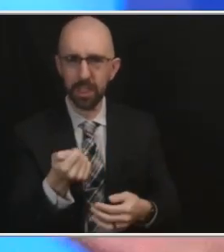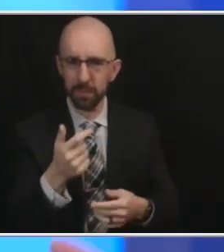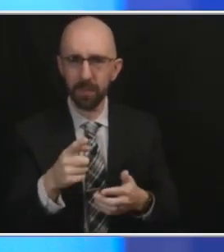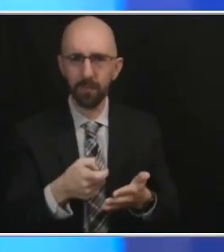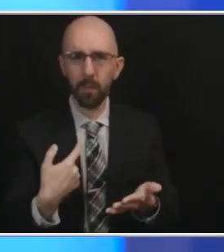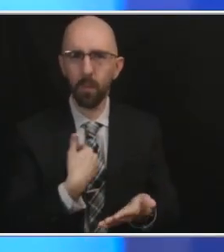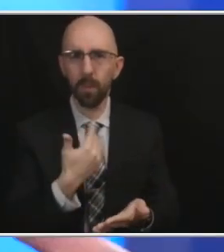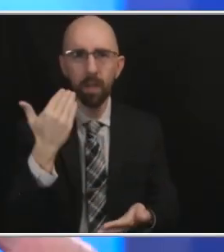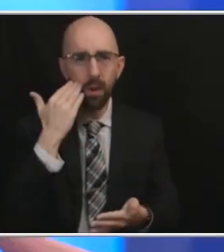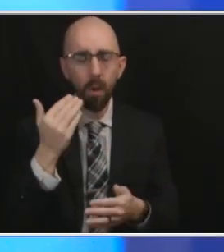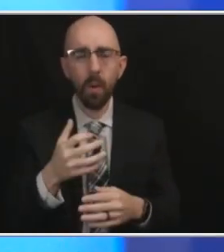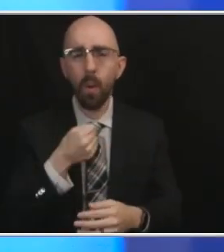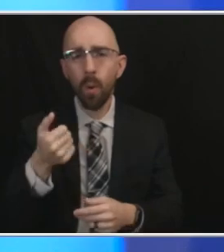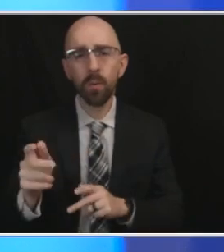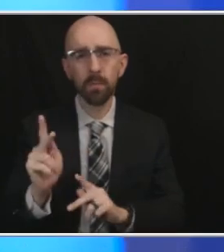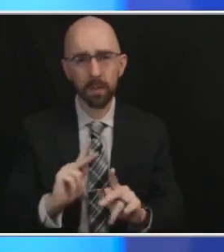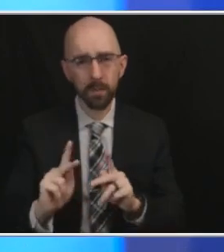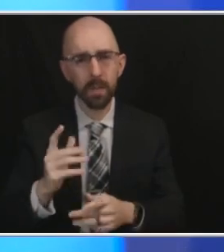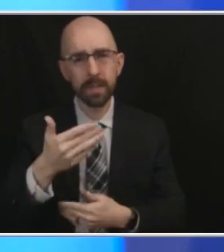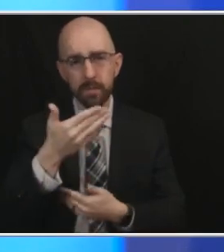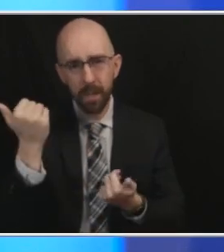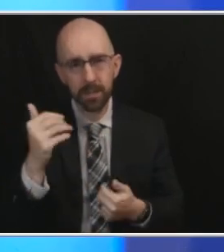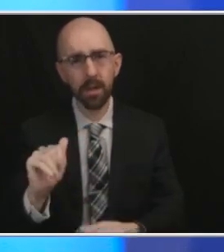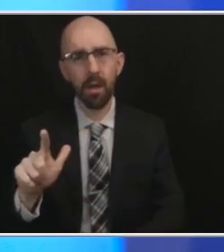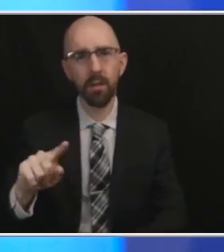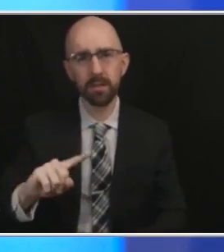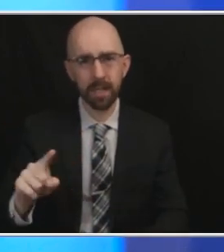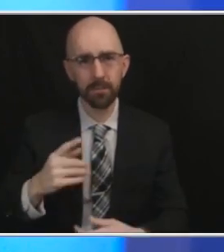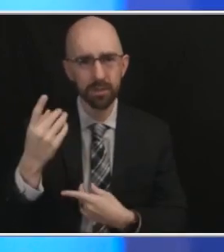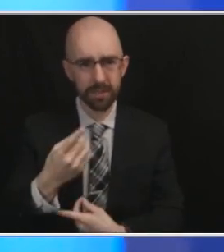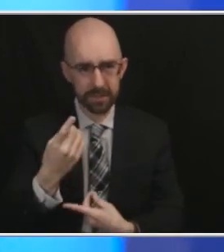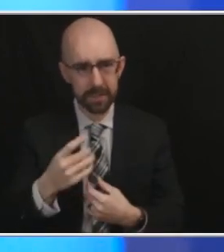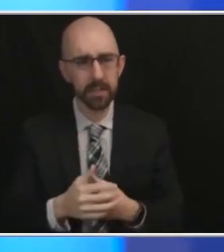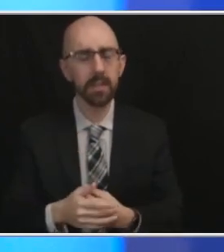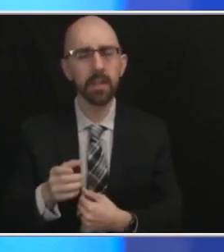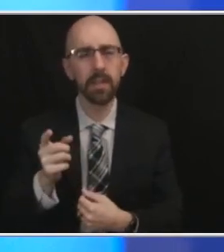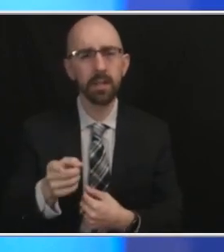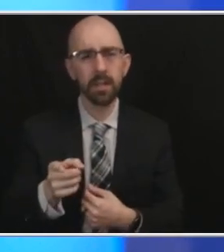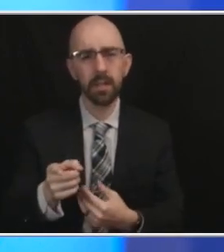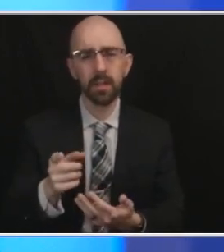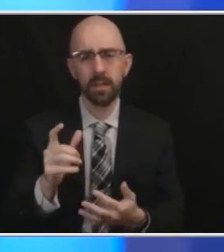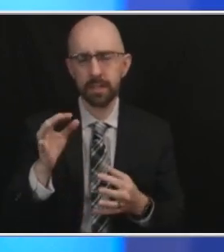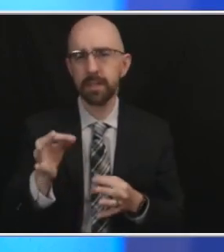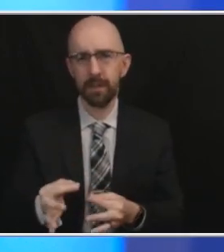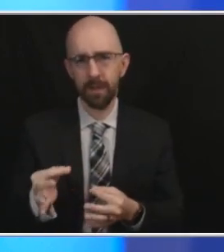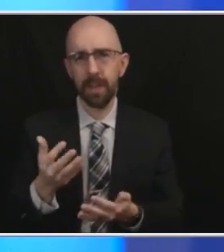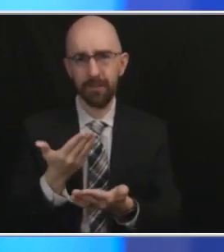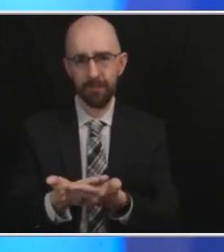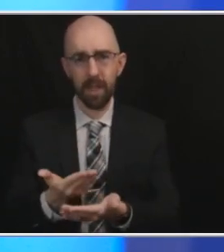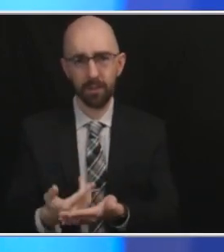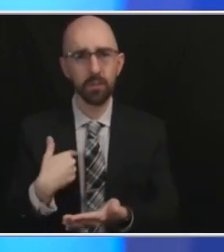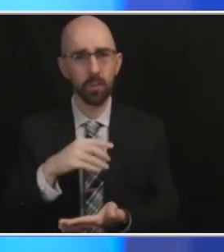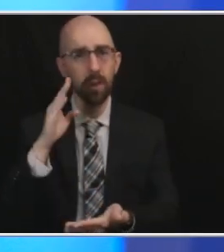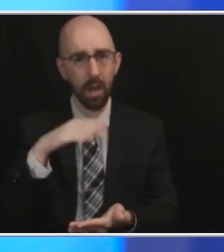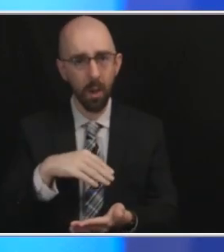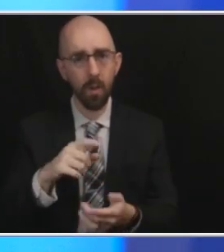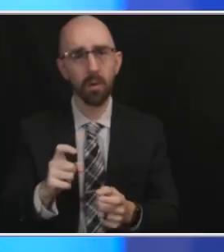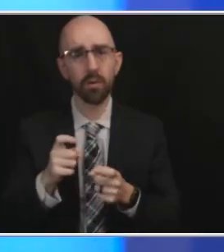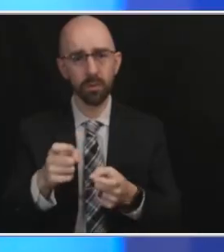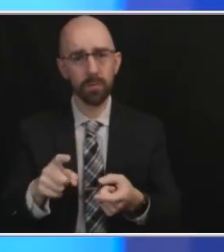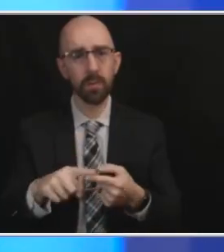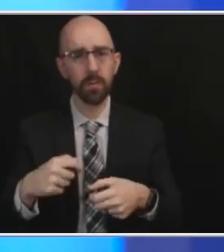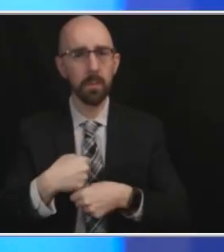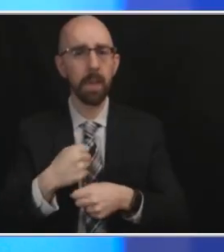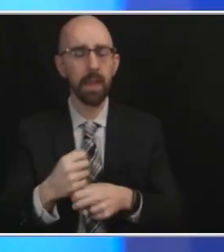people and the development of dementia or Alzheimer's disease, there are definitely factors that we know contribute to worsening of the